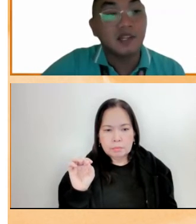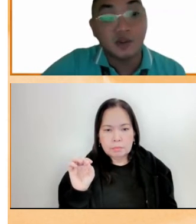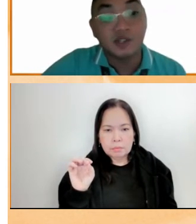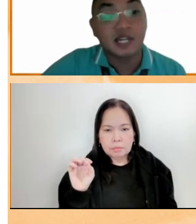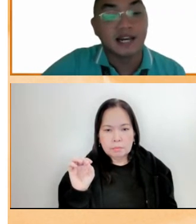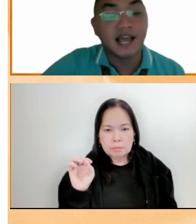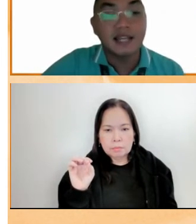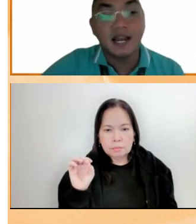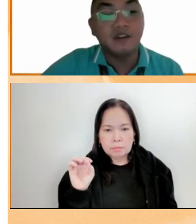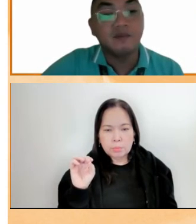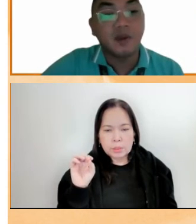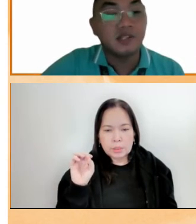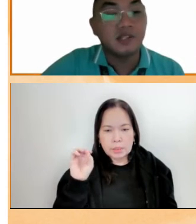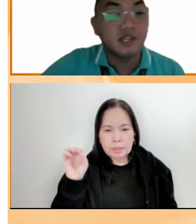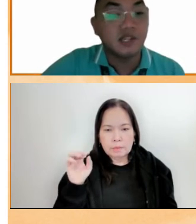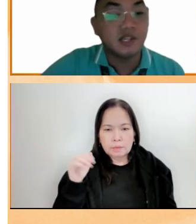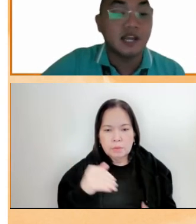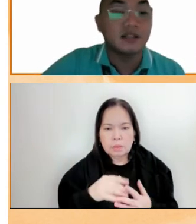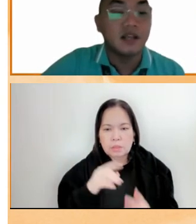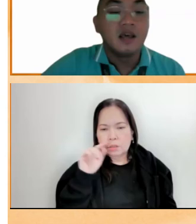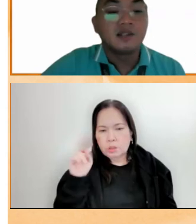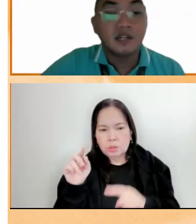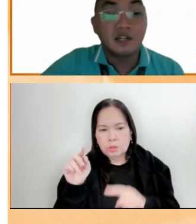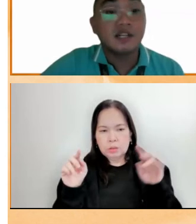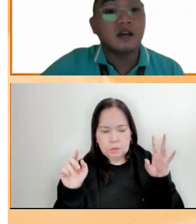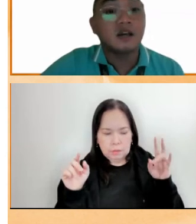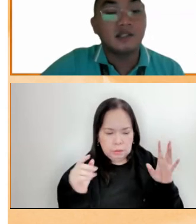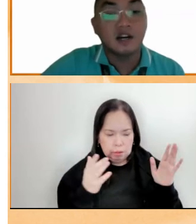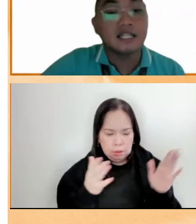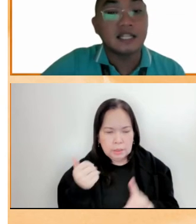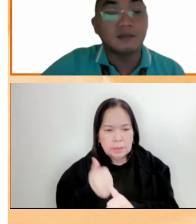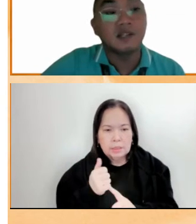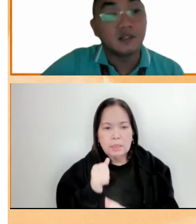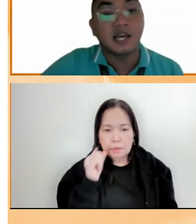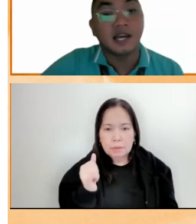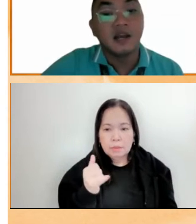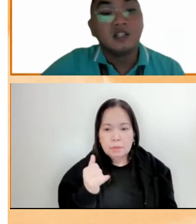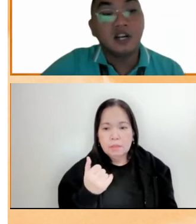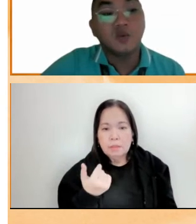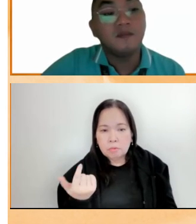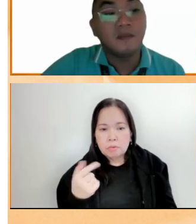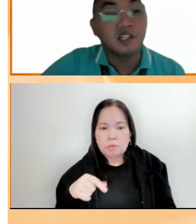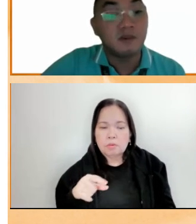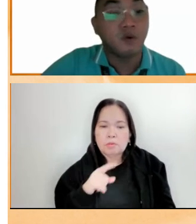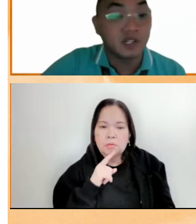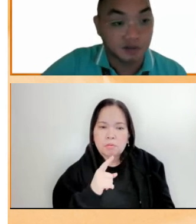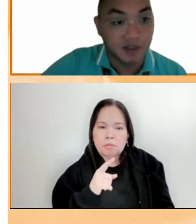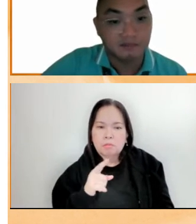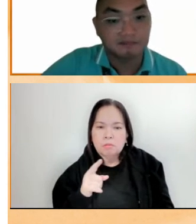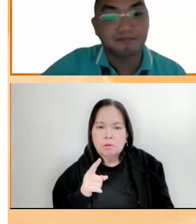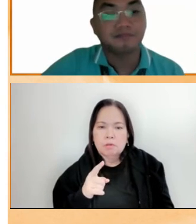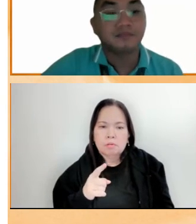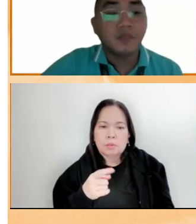attempted suicide, and 11.6% seriously considered attempting suicide during the 12 months before the